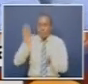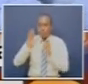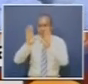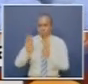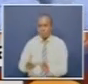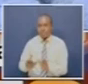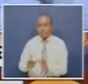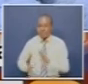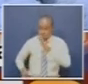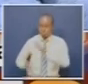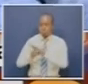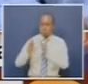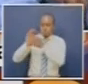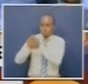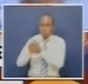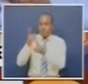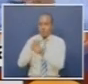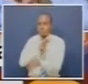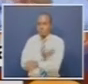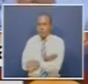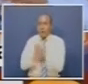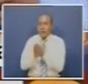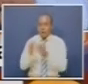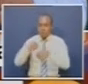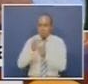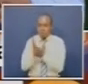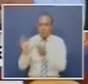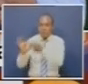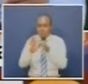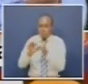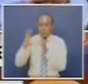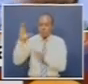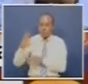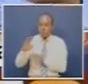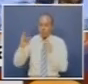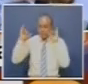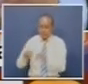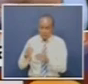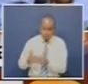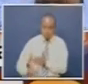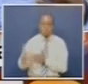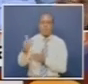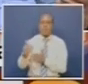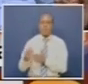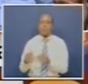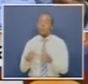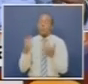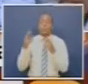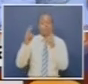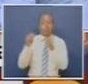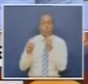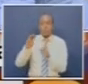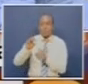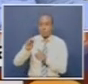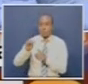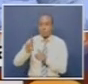is to remove Jubilee from power and to ensure that the unity of code is sustained to the very end. The options that Musila is talking about is that there are